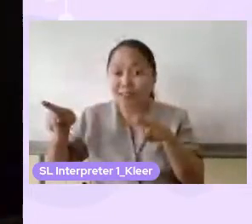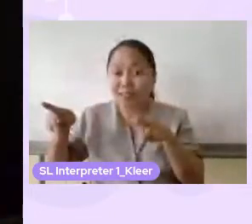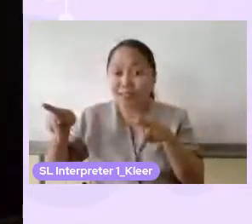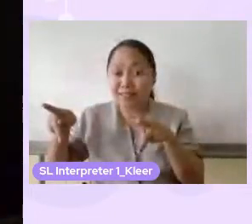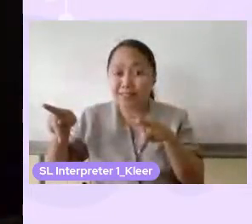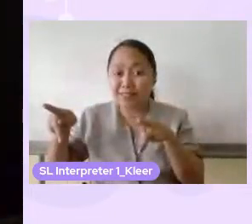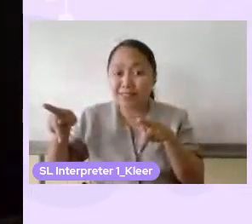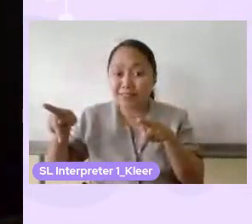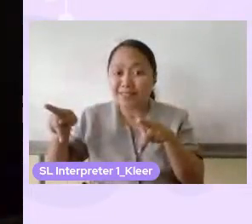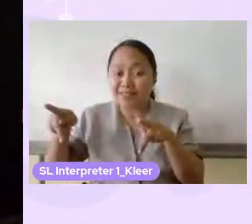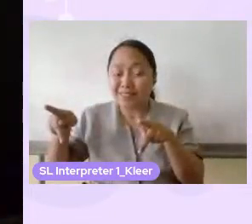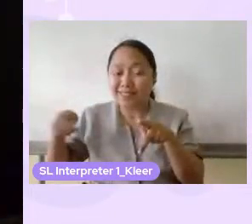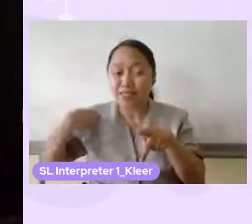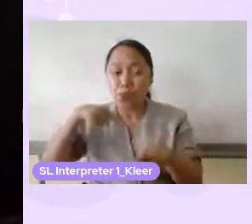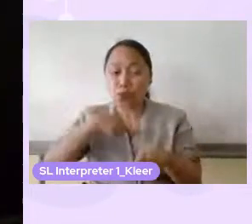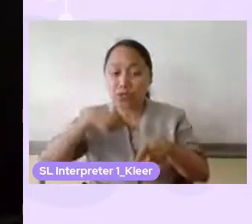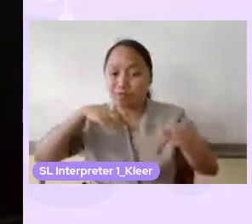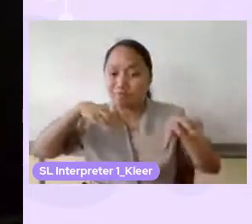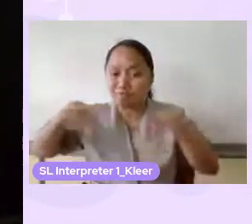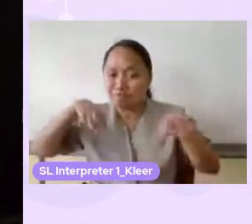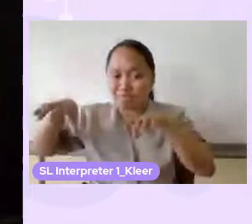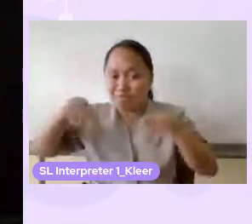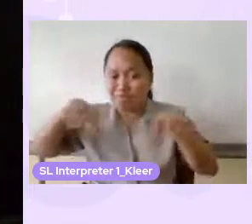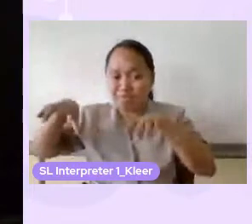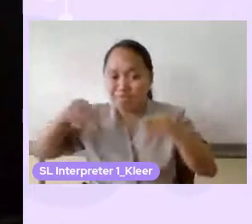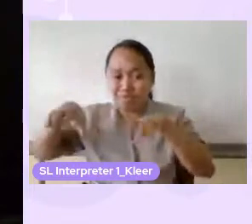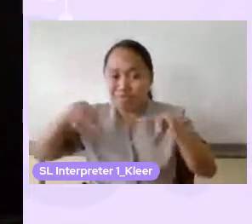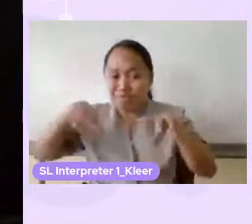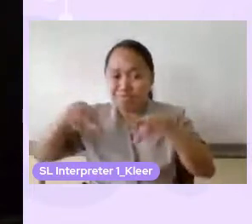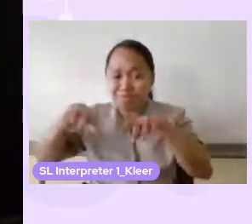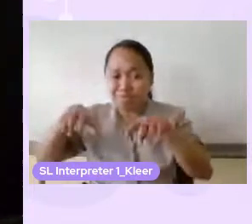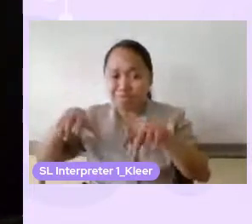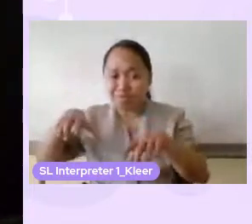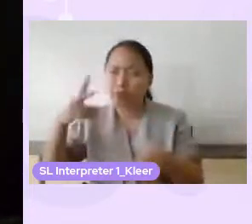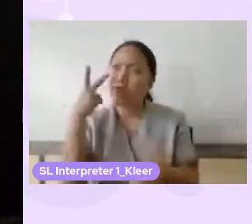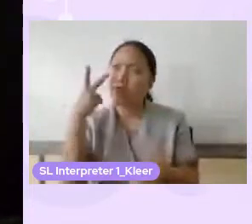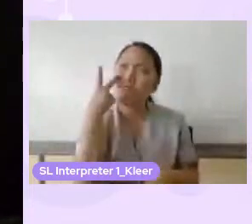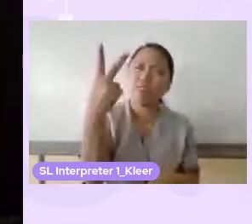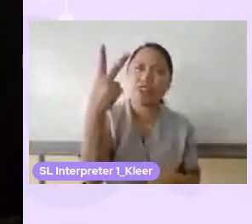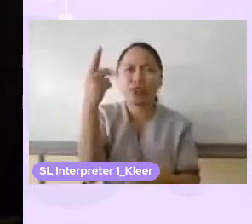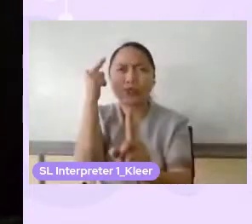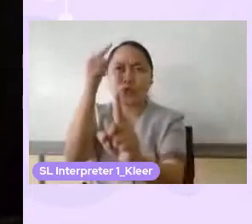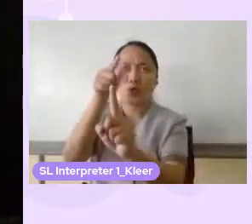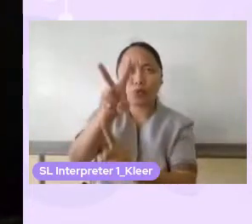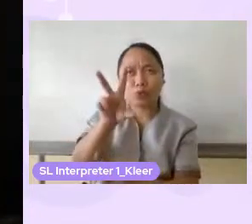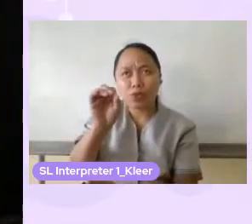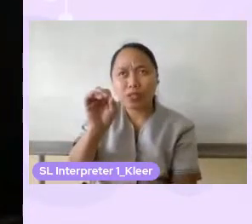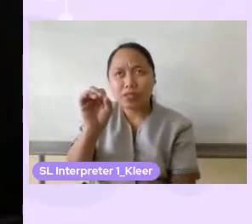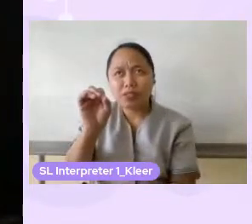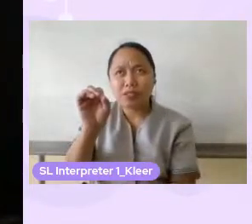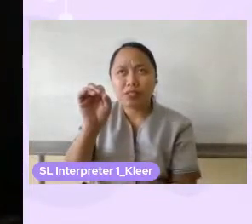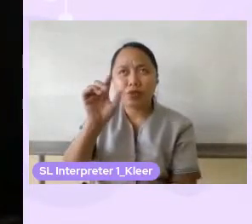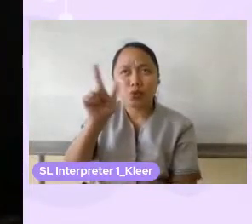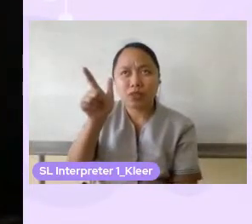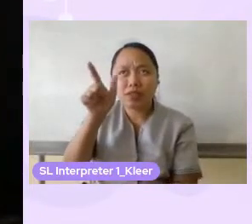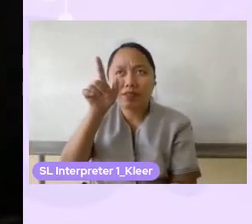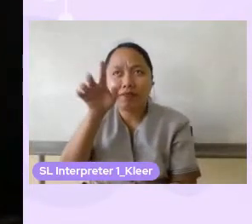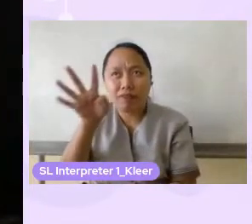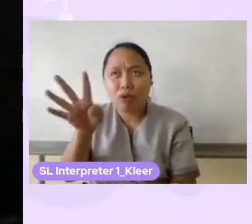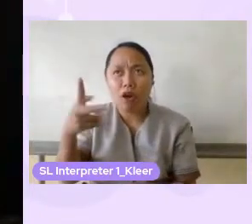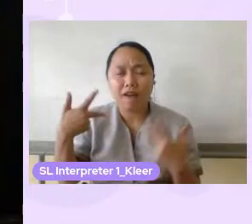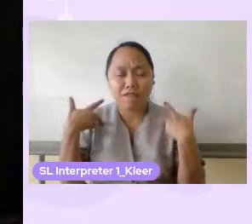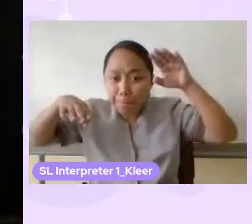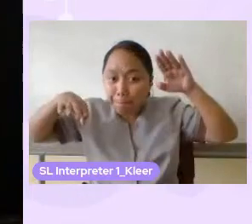sinasabi nating Putrajaya Vision 2040 among APEC economies para magkaroon tayo ng strong, balanced,